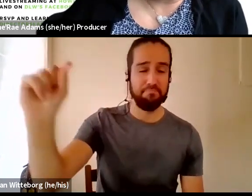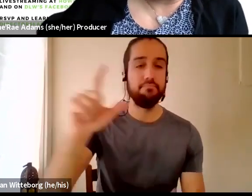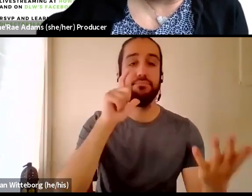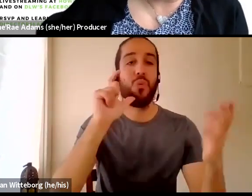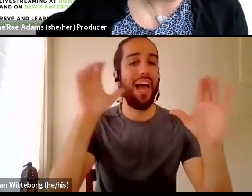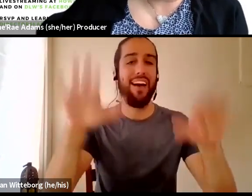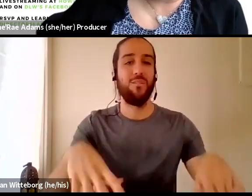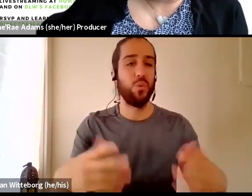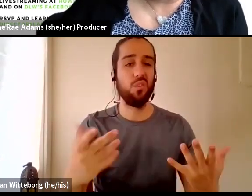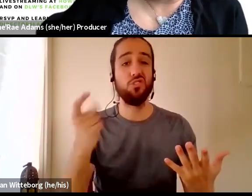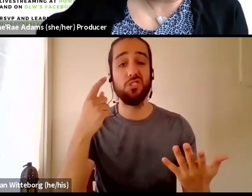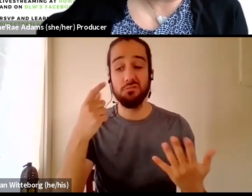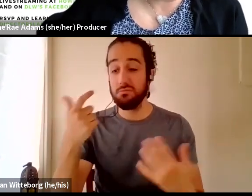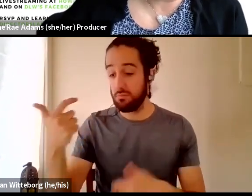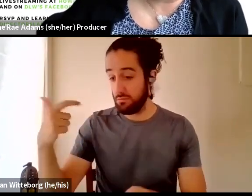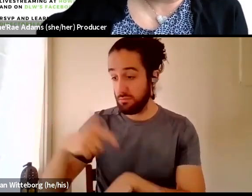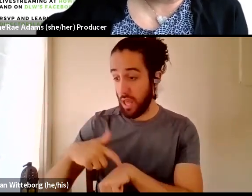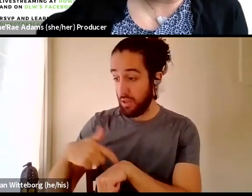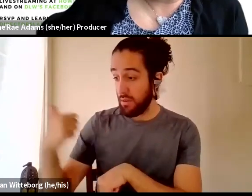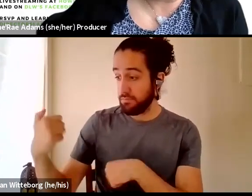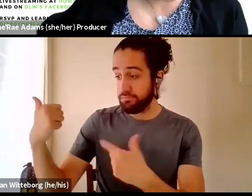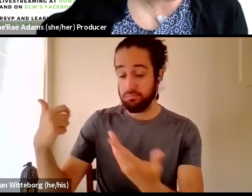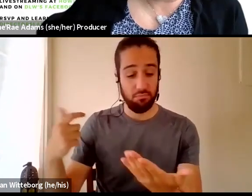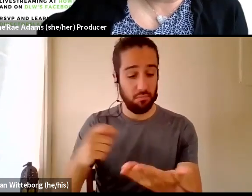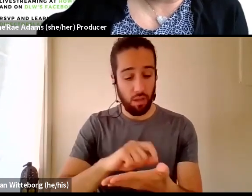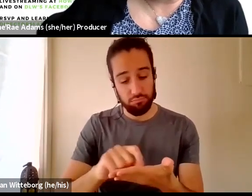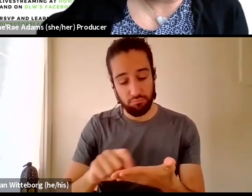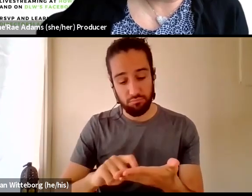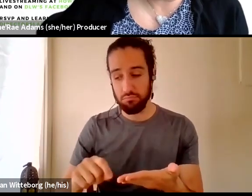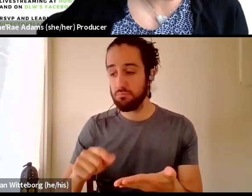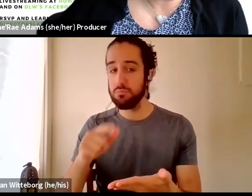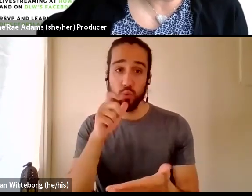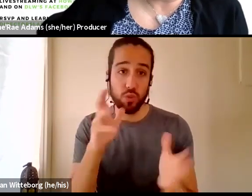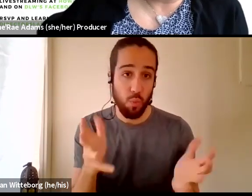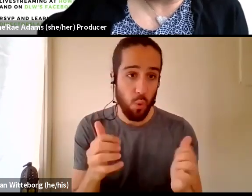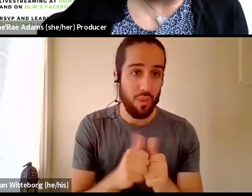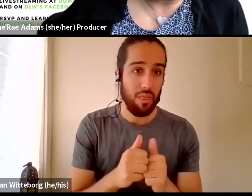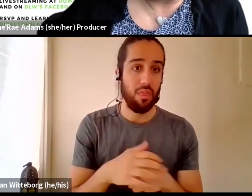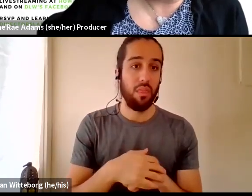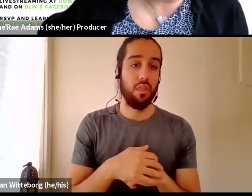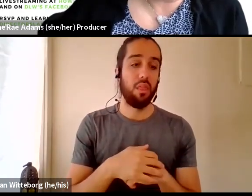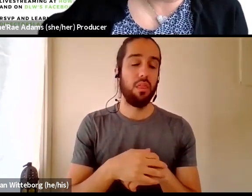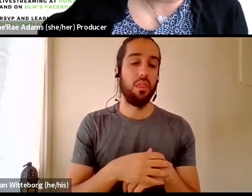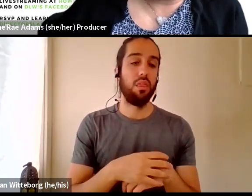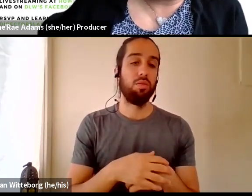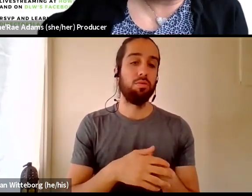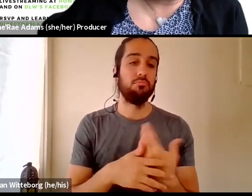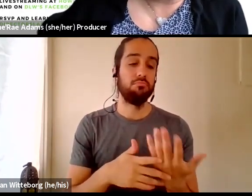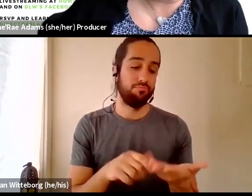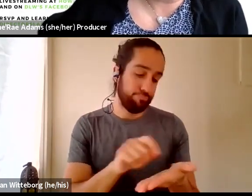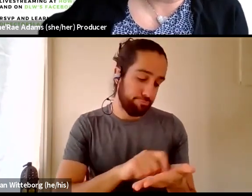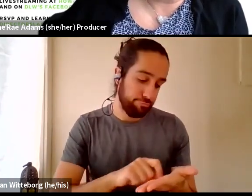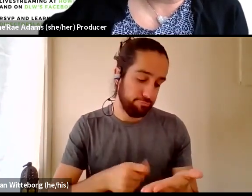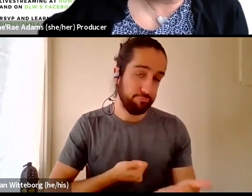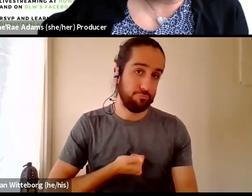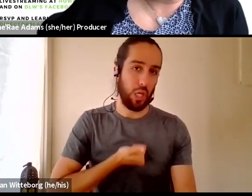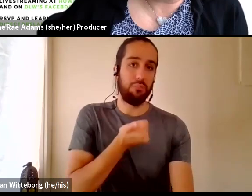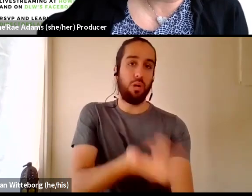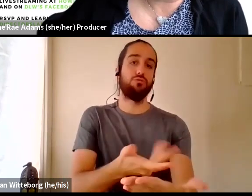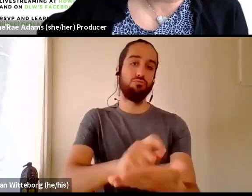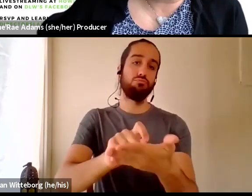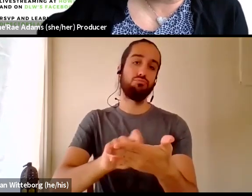like clock the day, clock who you spoke to, you know. So I think it's